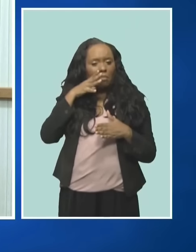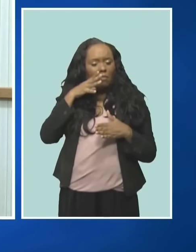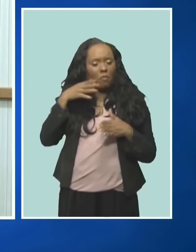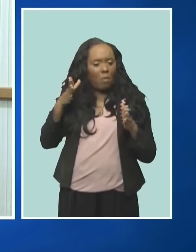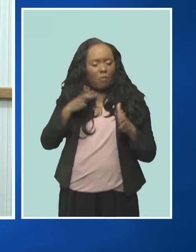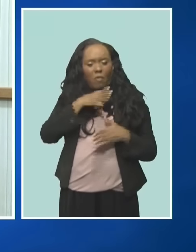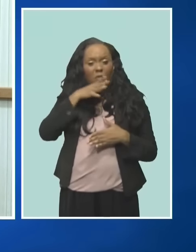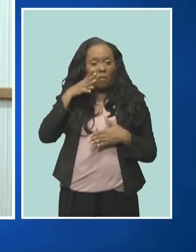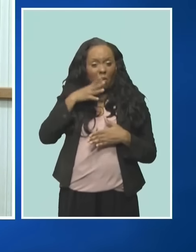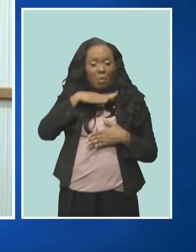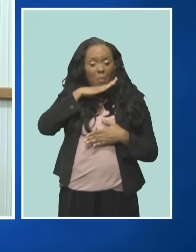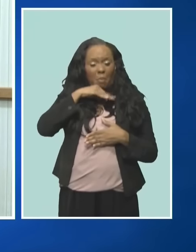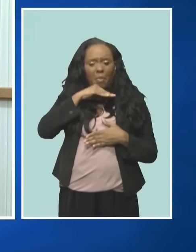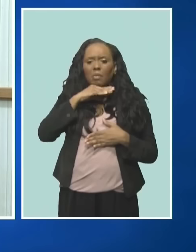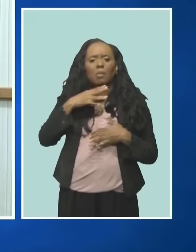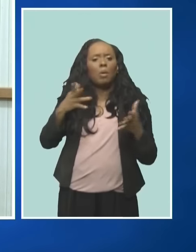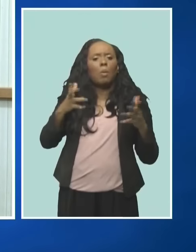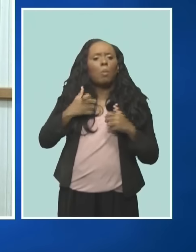good conscience,